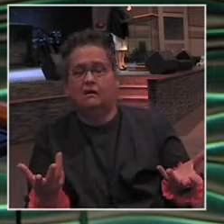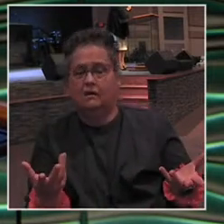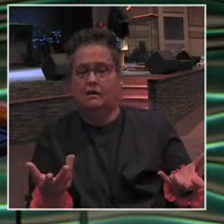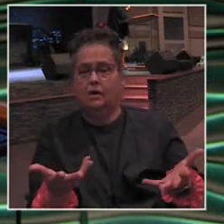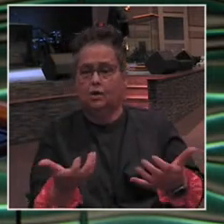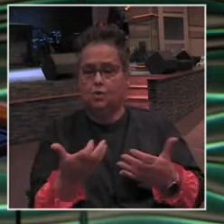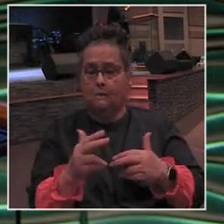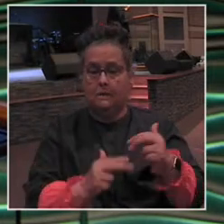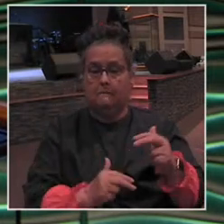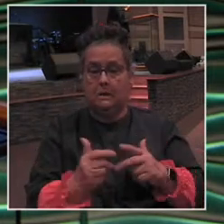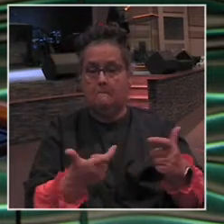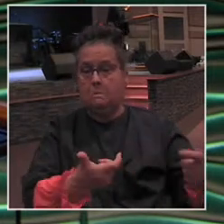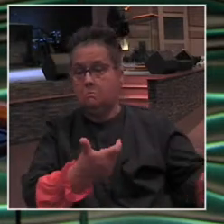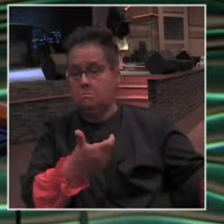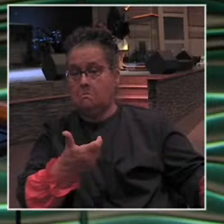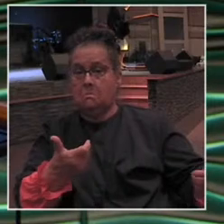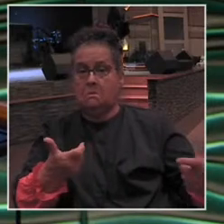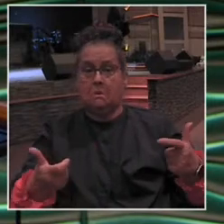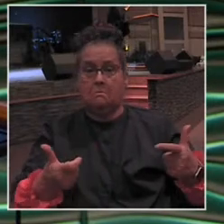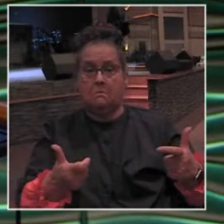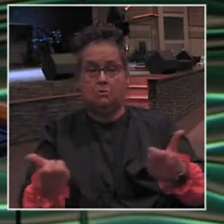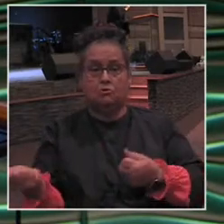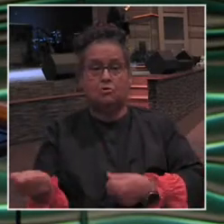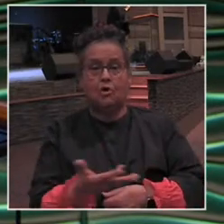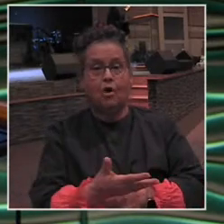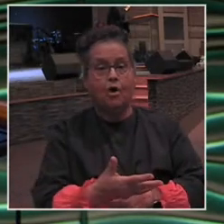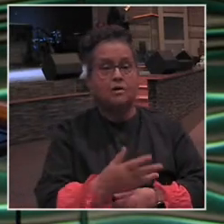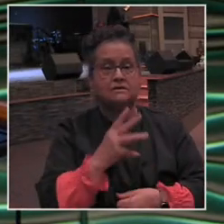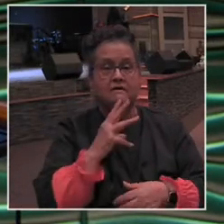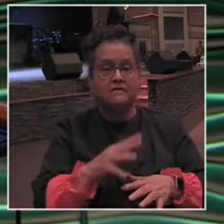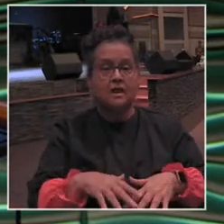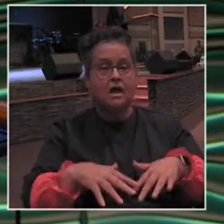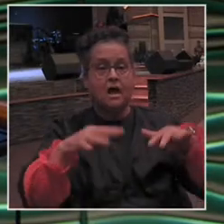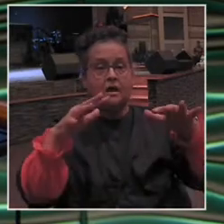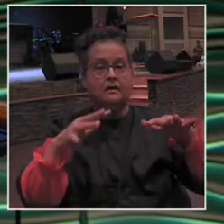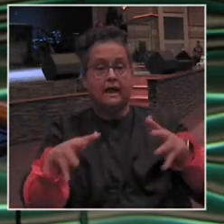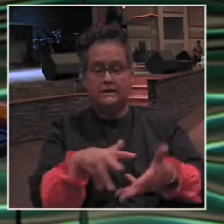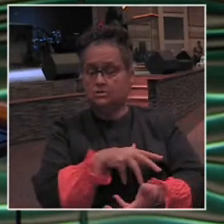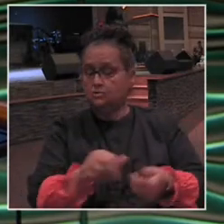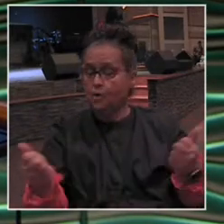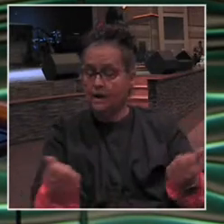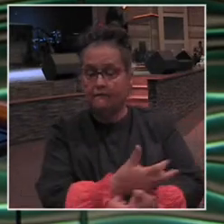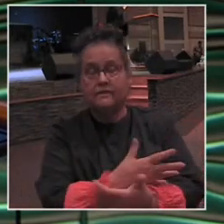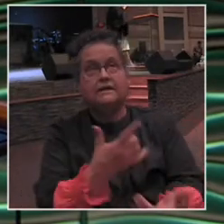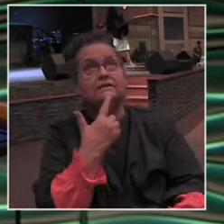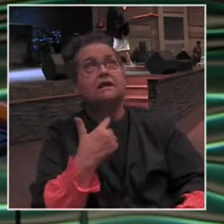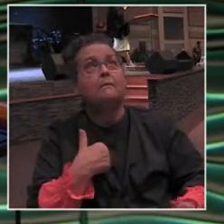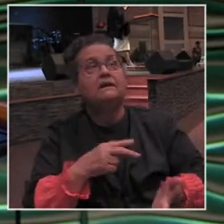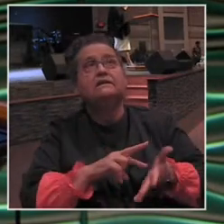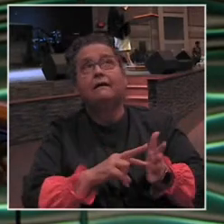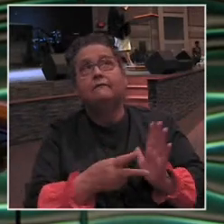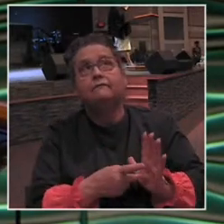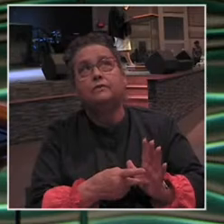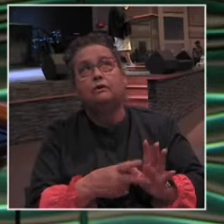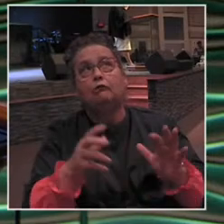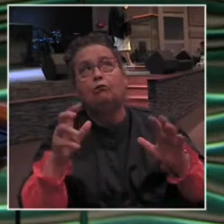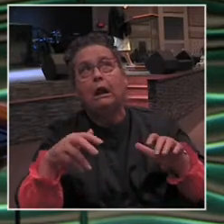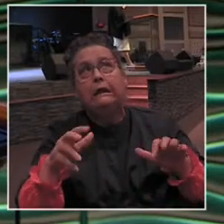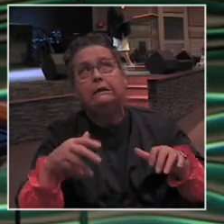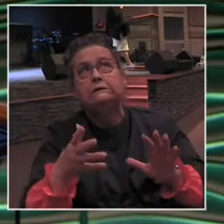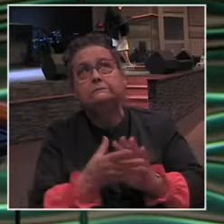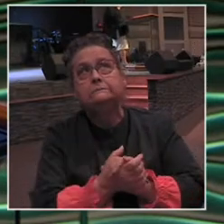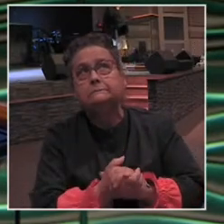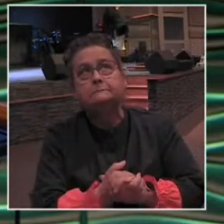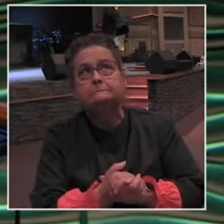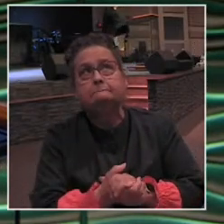You want me to build this big structure. You're going to bring a flood. You're going to wipe away all of this. Can you please give me the definition of what rain is? I'm